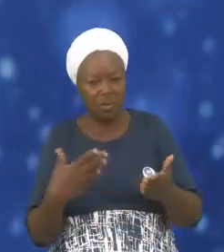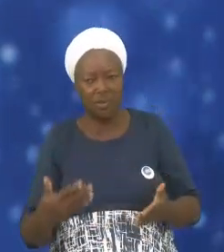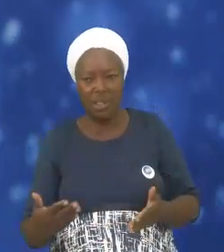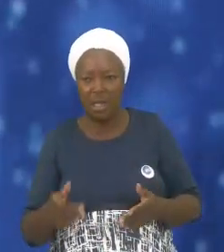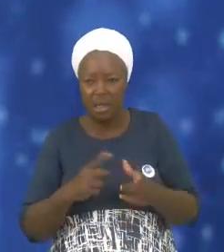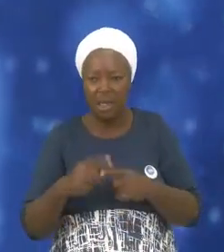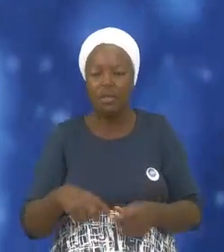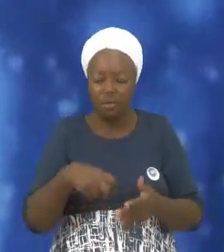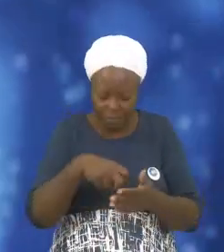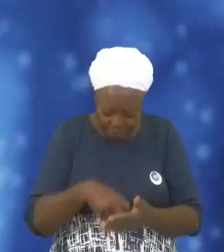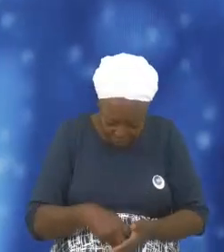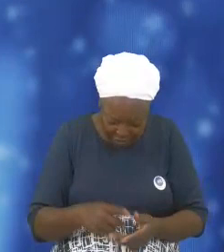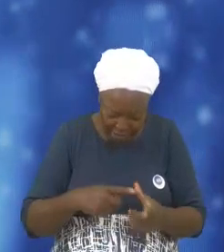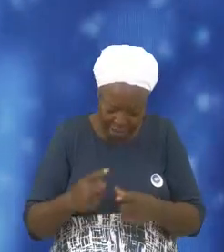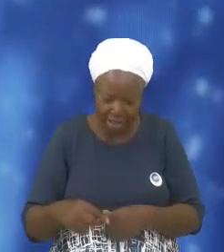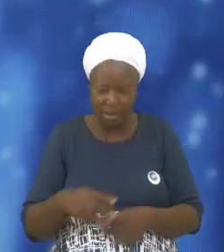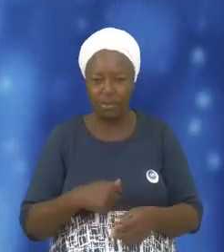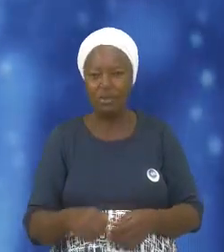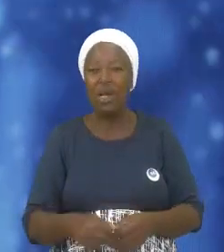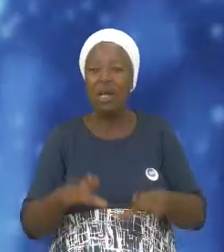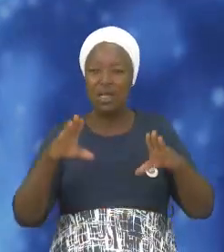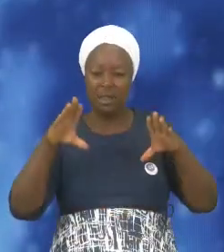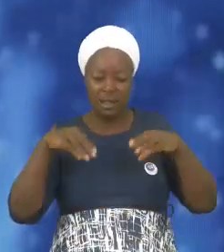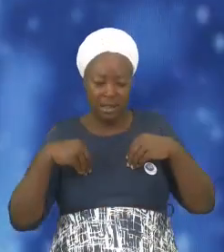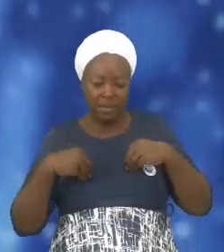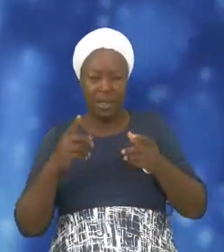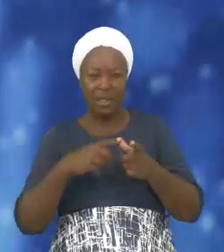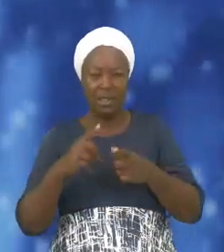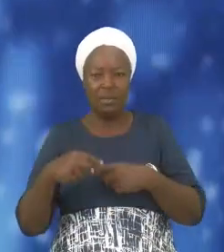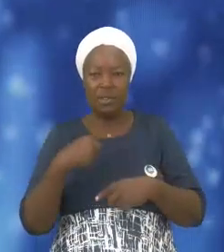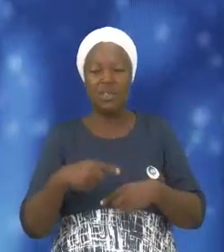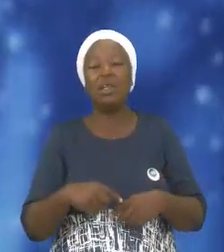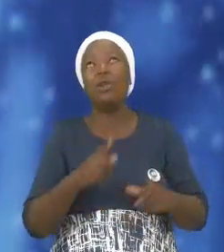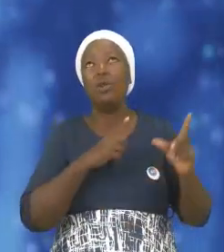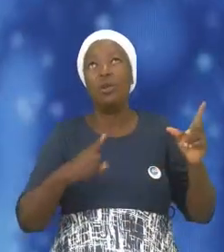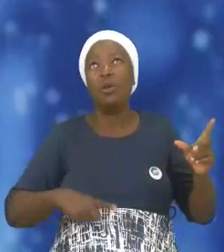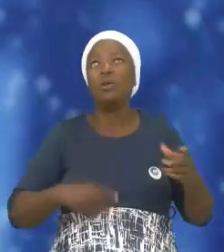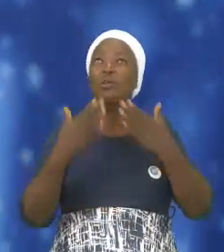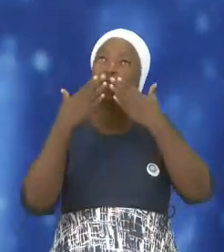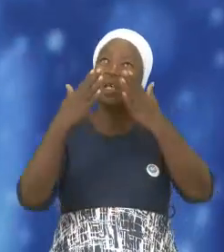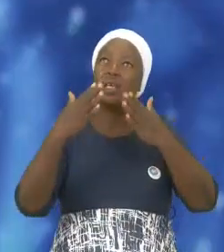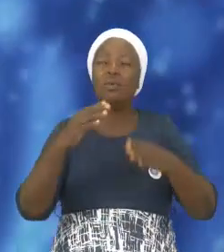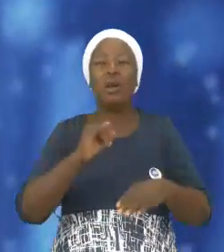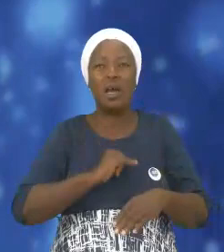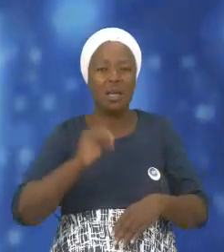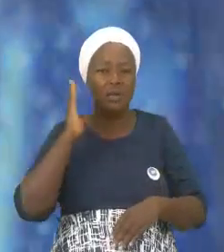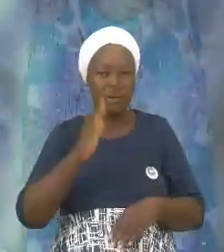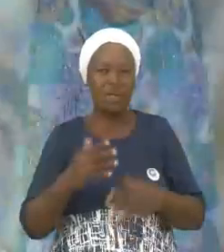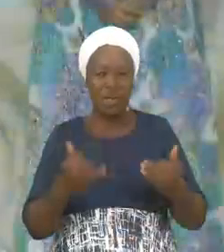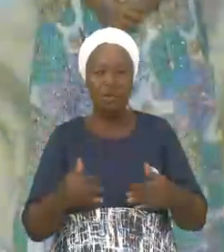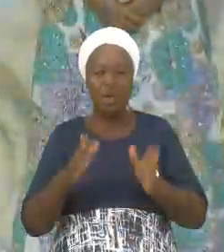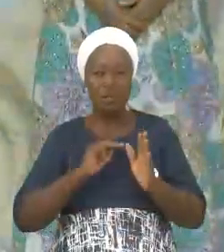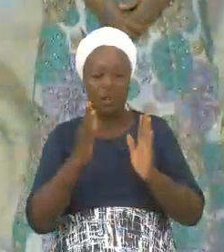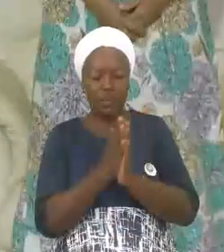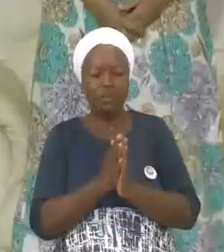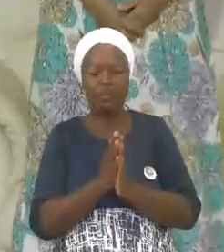you bow and bend and you say, Lord, thank you, I will. Bow your head and let us pray.